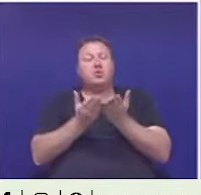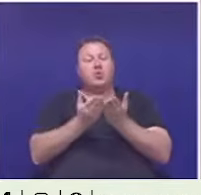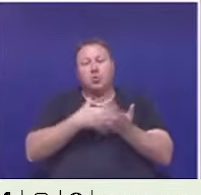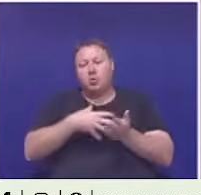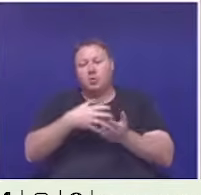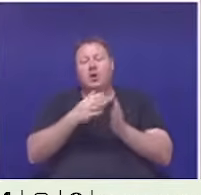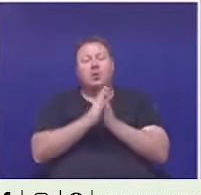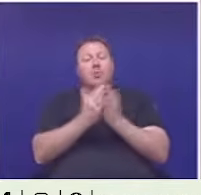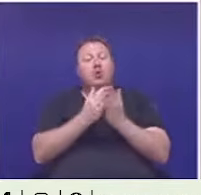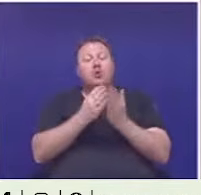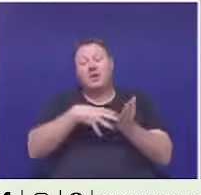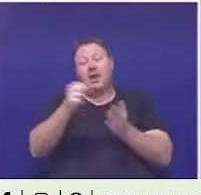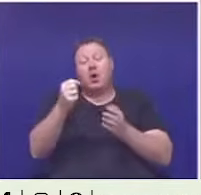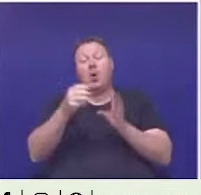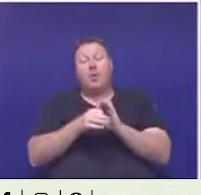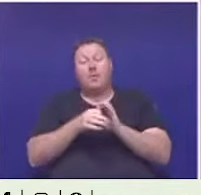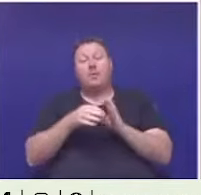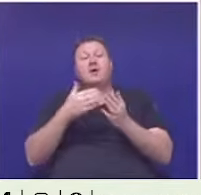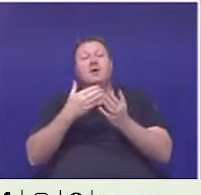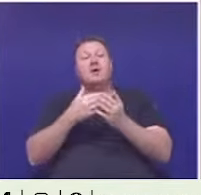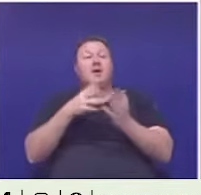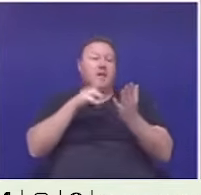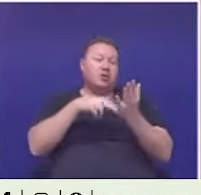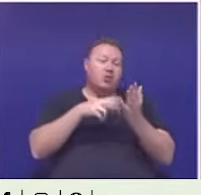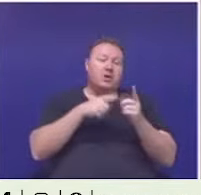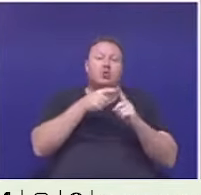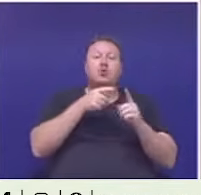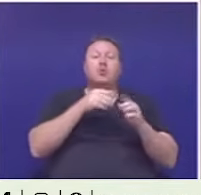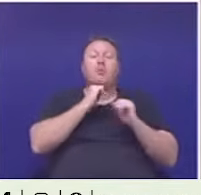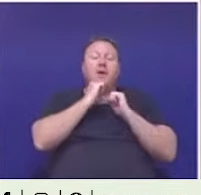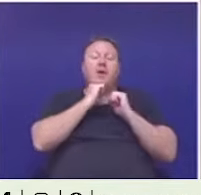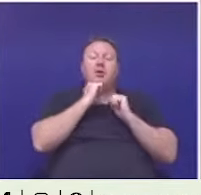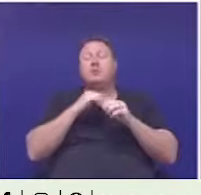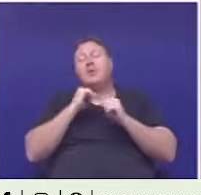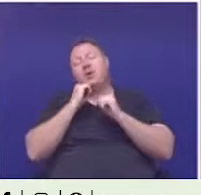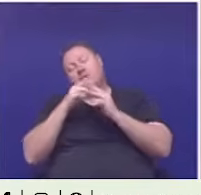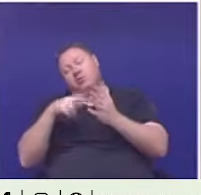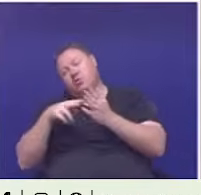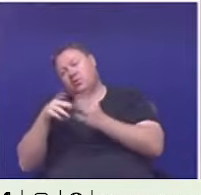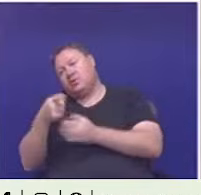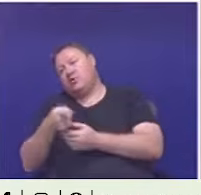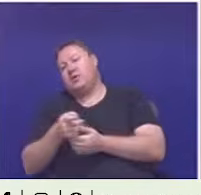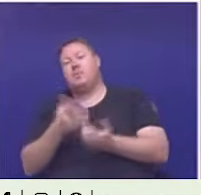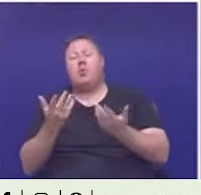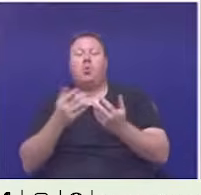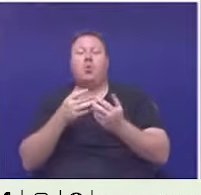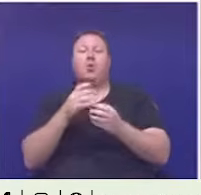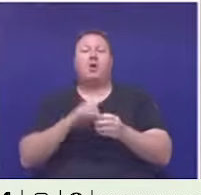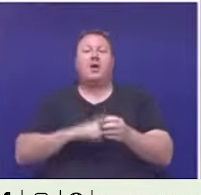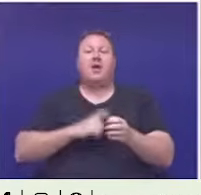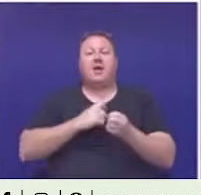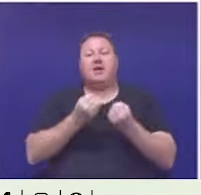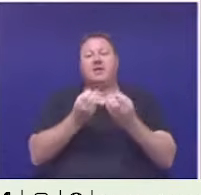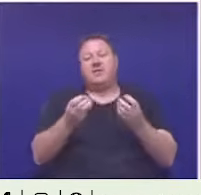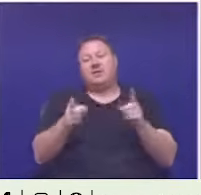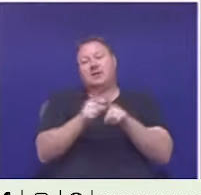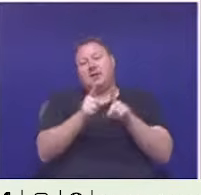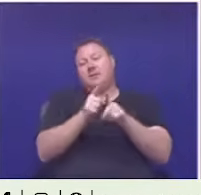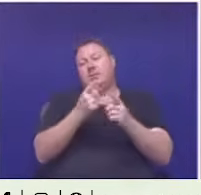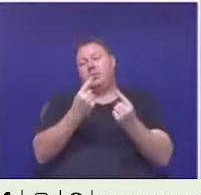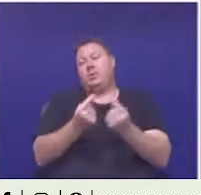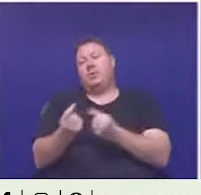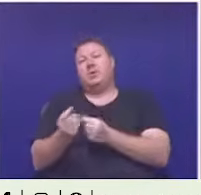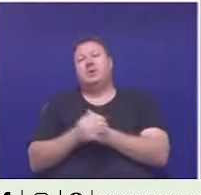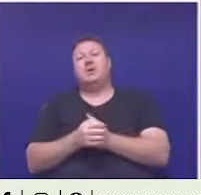caregivers can read to them. As I indicated, I've also ensured that the 2026 to 2027 annual performance plan